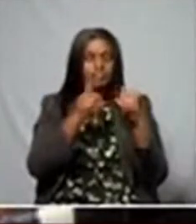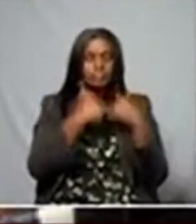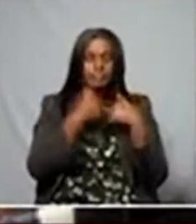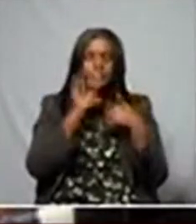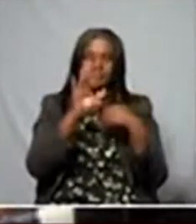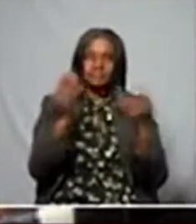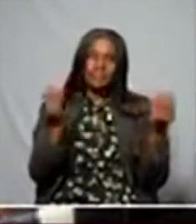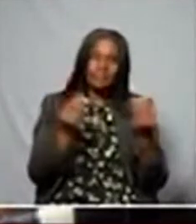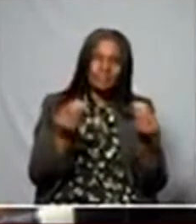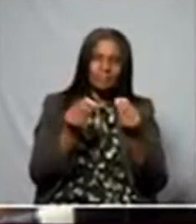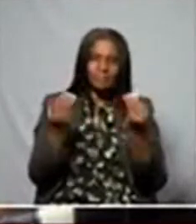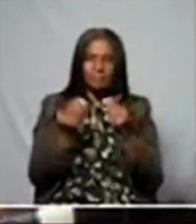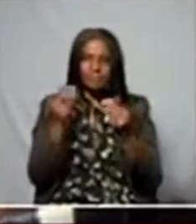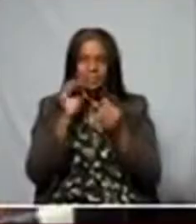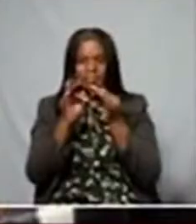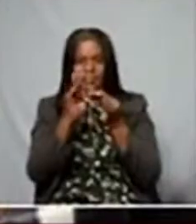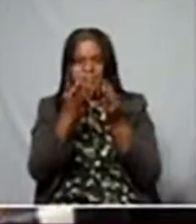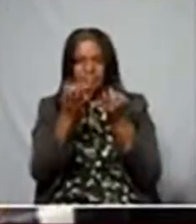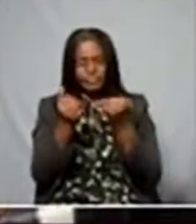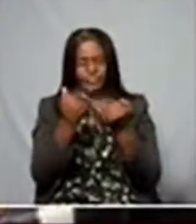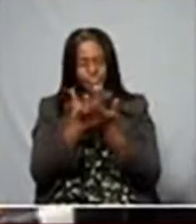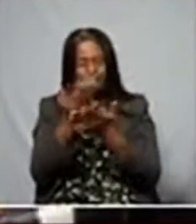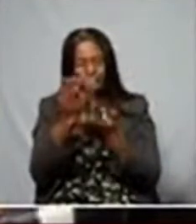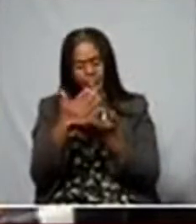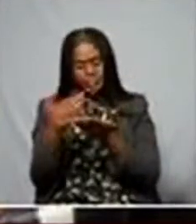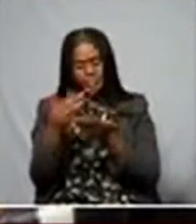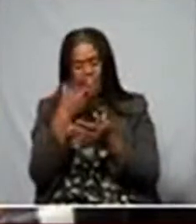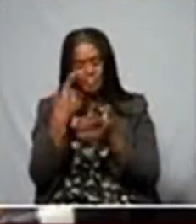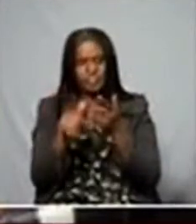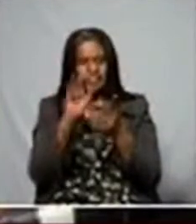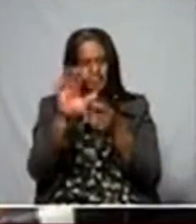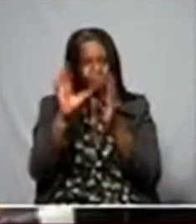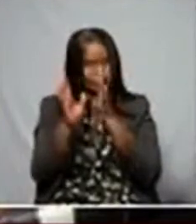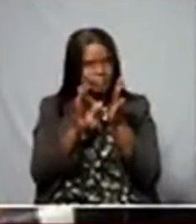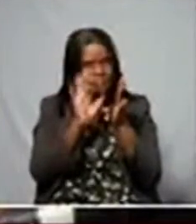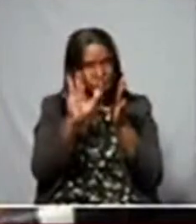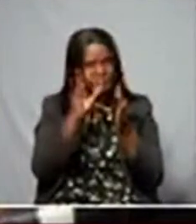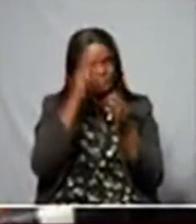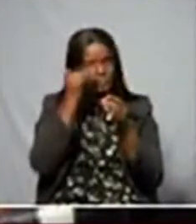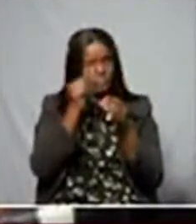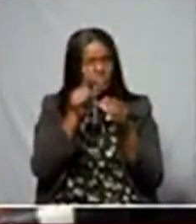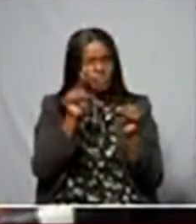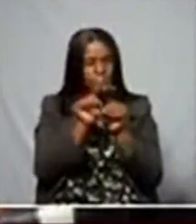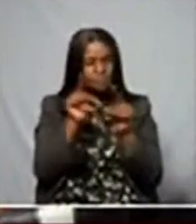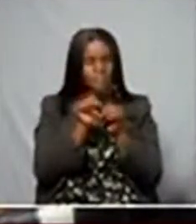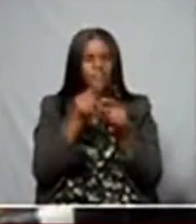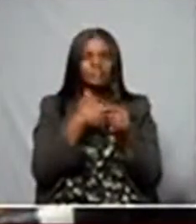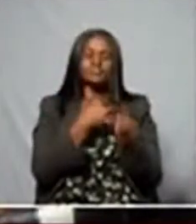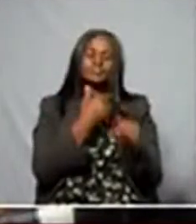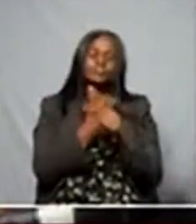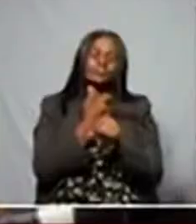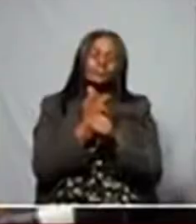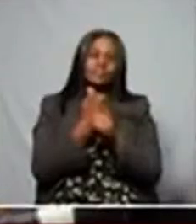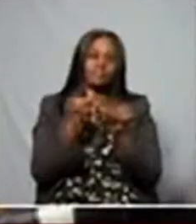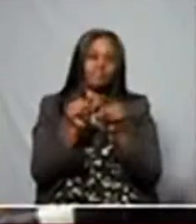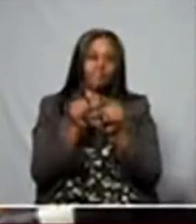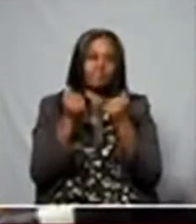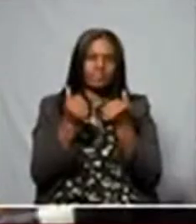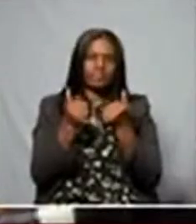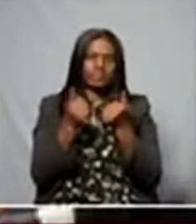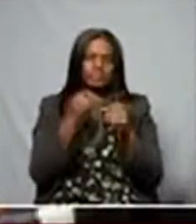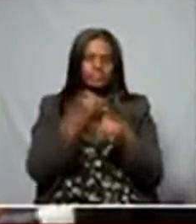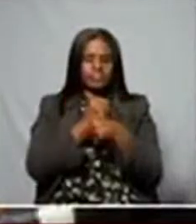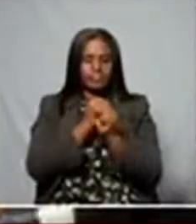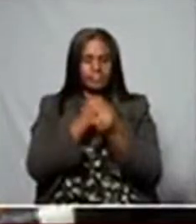feet. Because if you want to procure something, it's part of your plan. So why should it drag? And therefore,